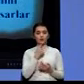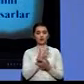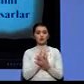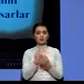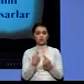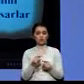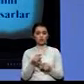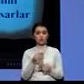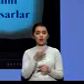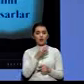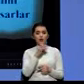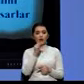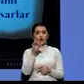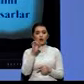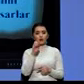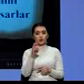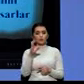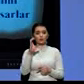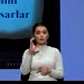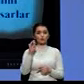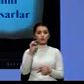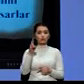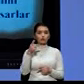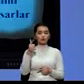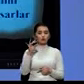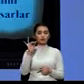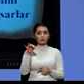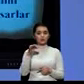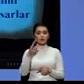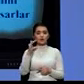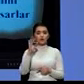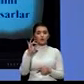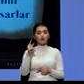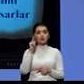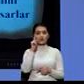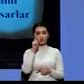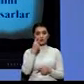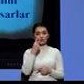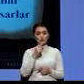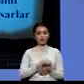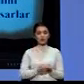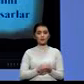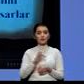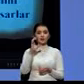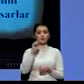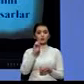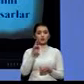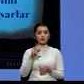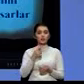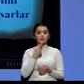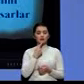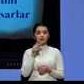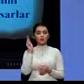tashqari arab, sug'di, fors, keyinchalik Hindistonda sanskrit